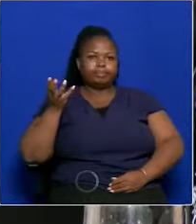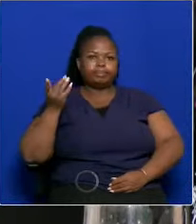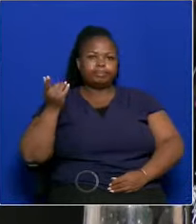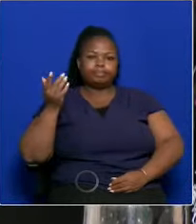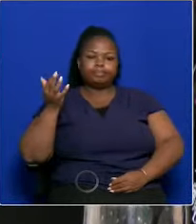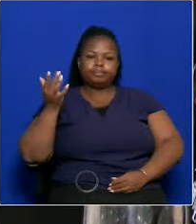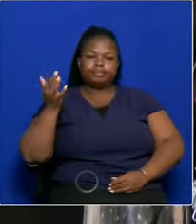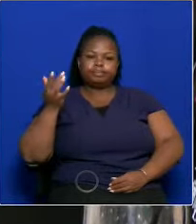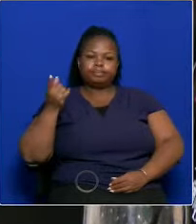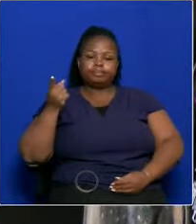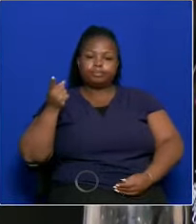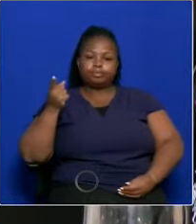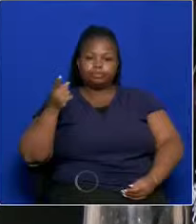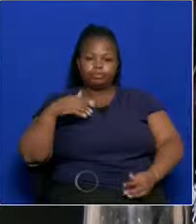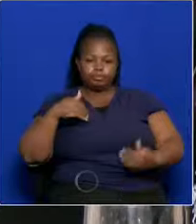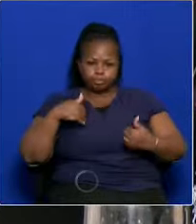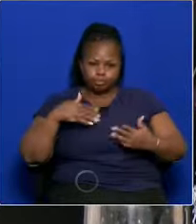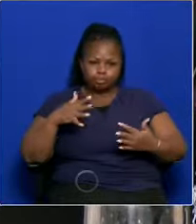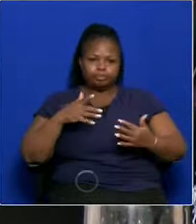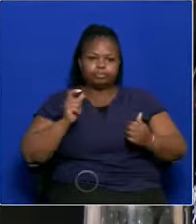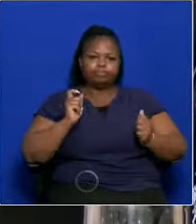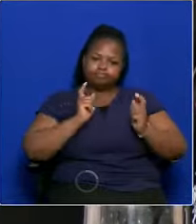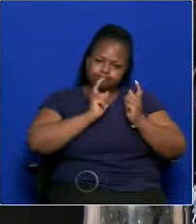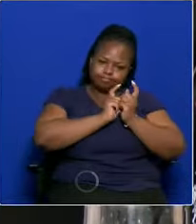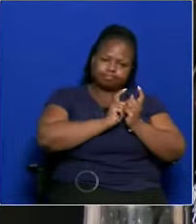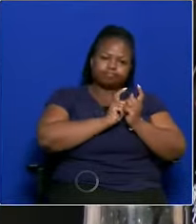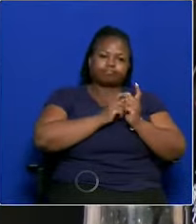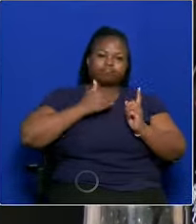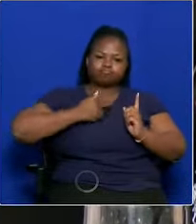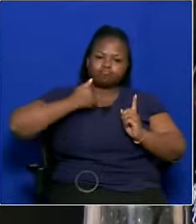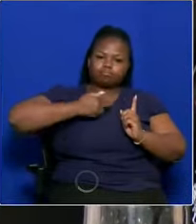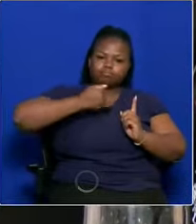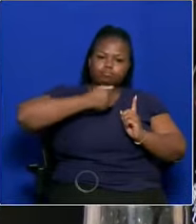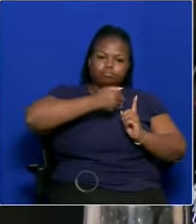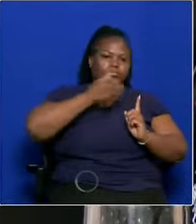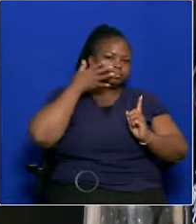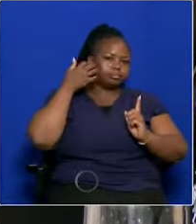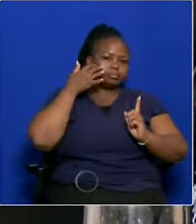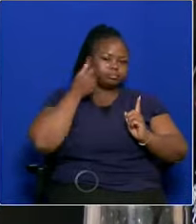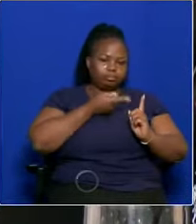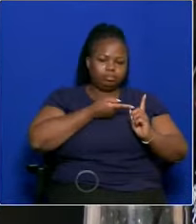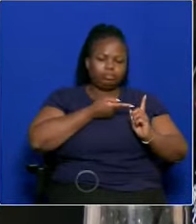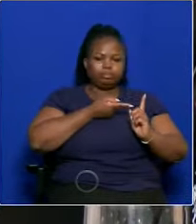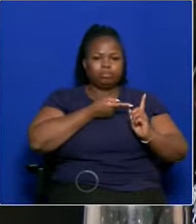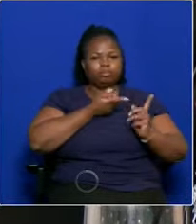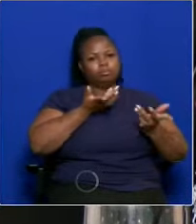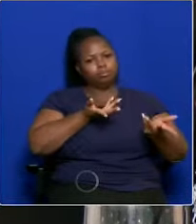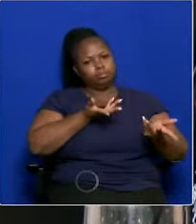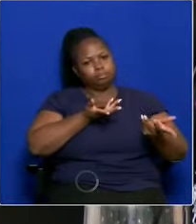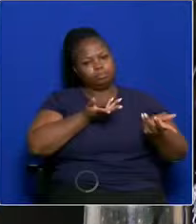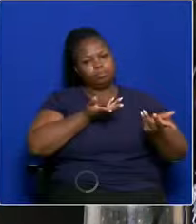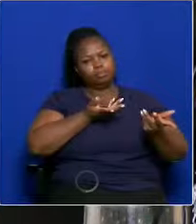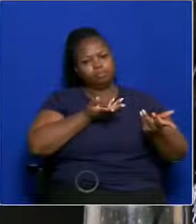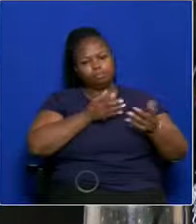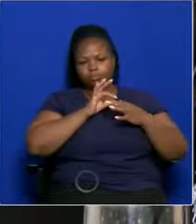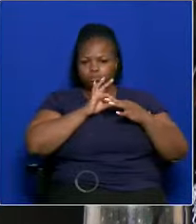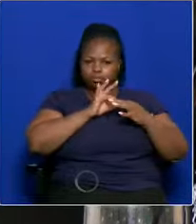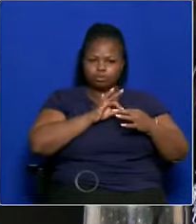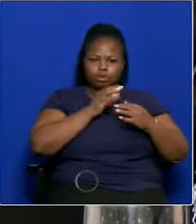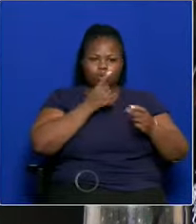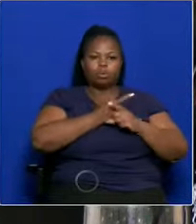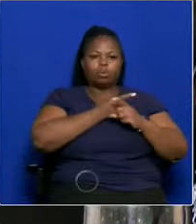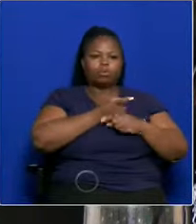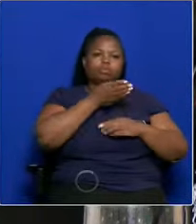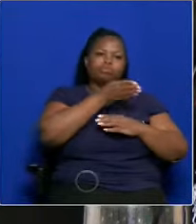you start to see Mr. Matlala more often, and this I mean that you now starting to find him there or he comes and joins